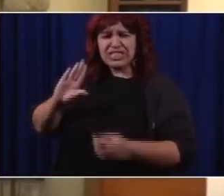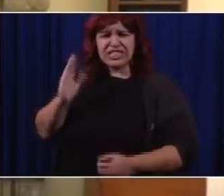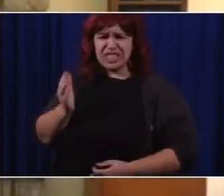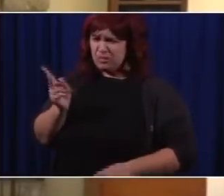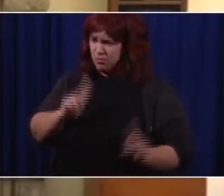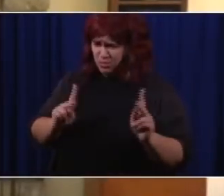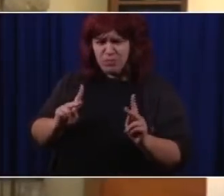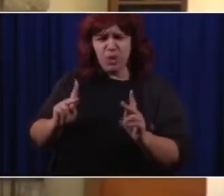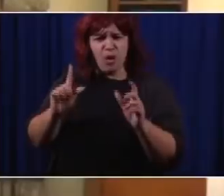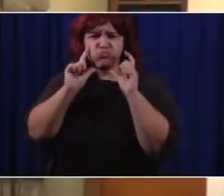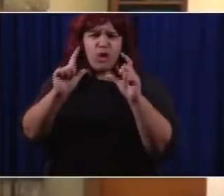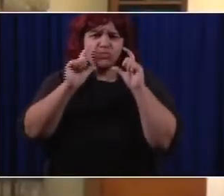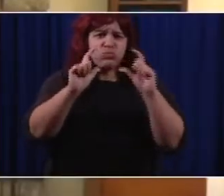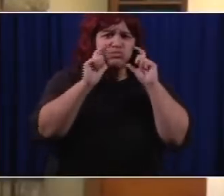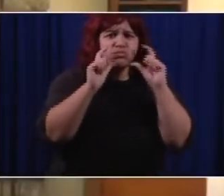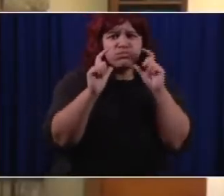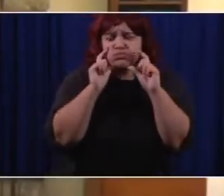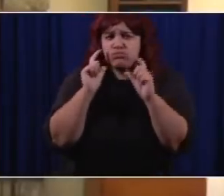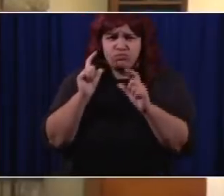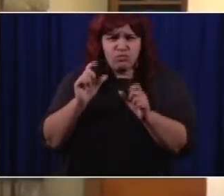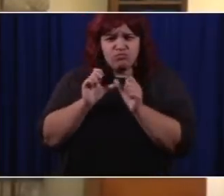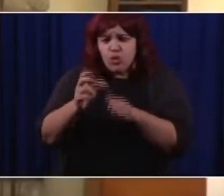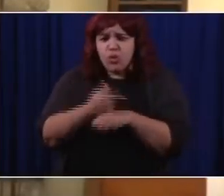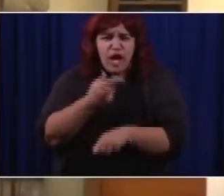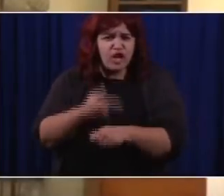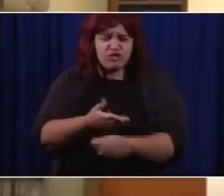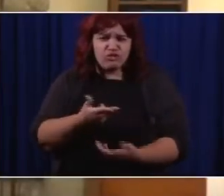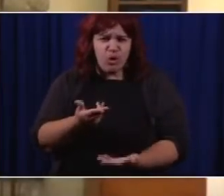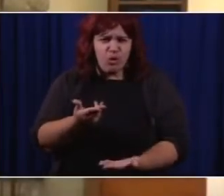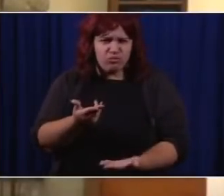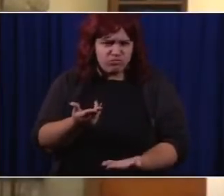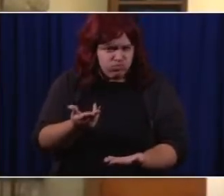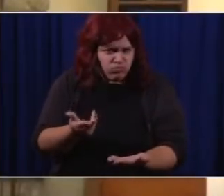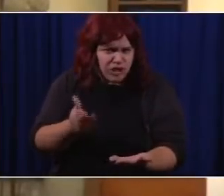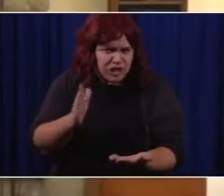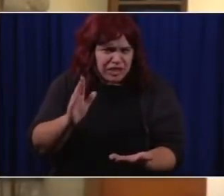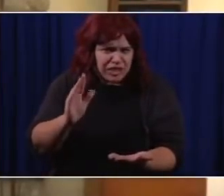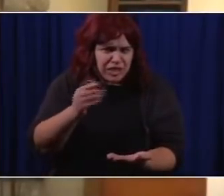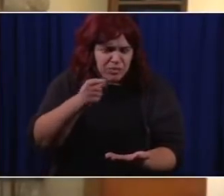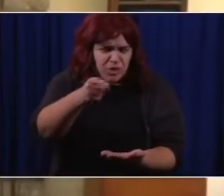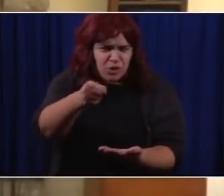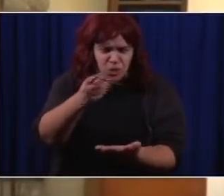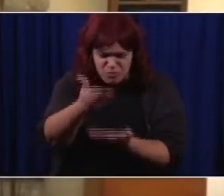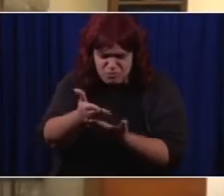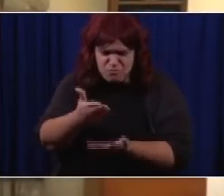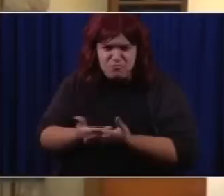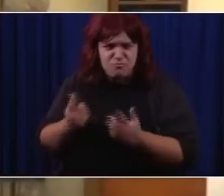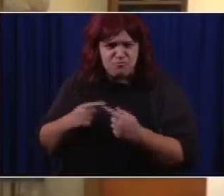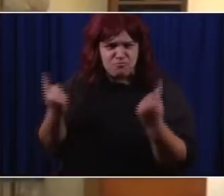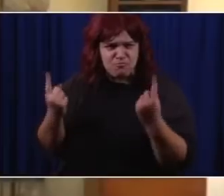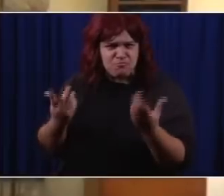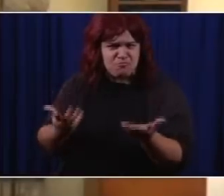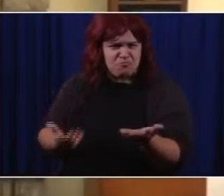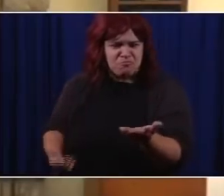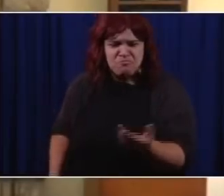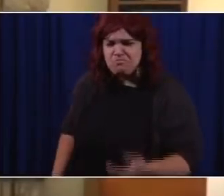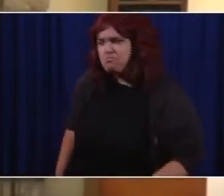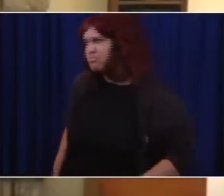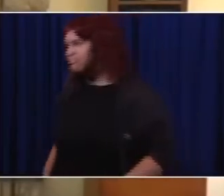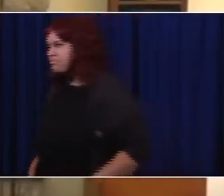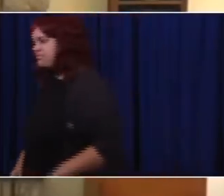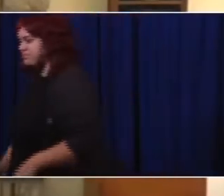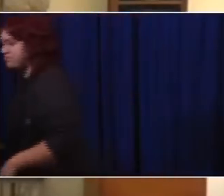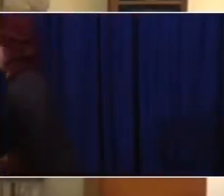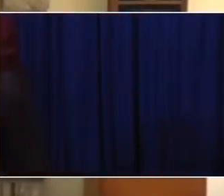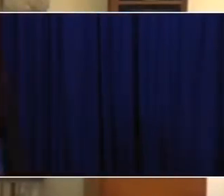all due respect, I disagree with your facts. So we start from a different premise, I guess. Masks are